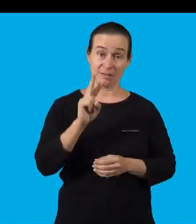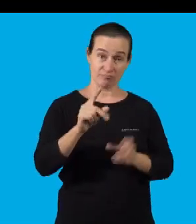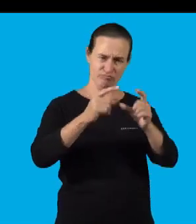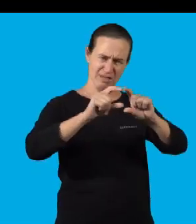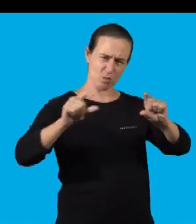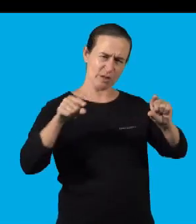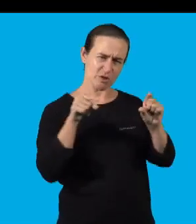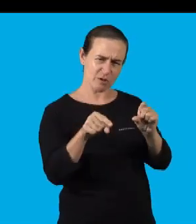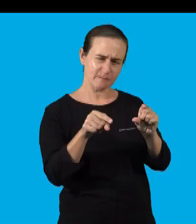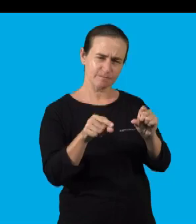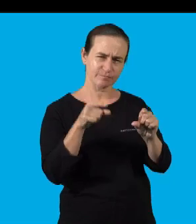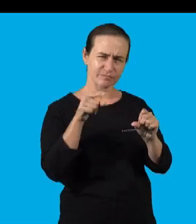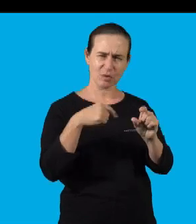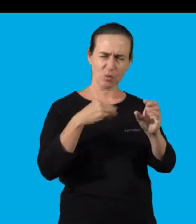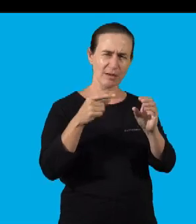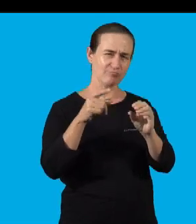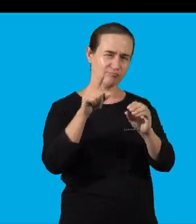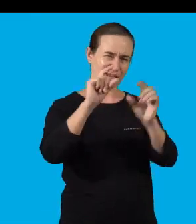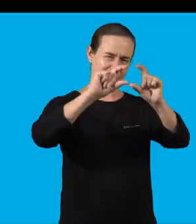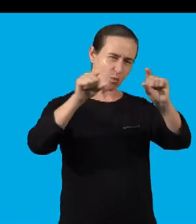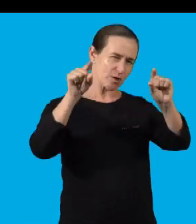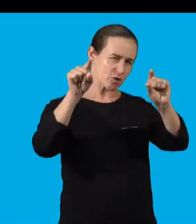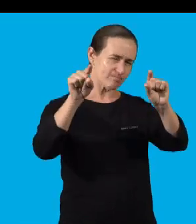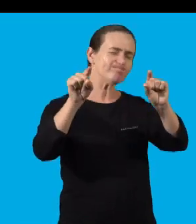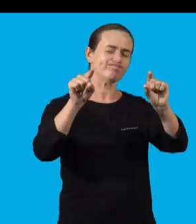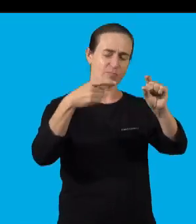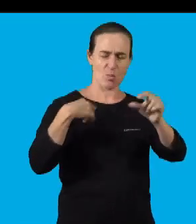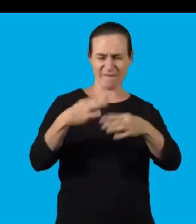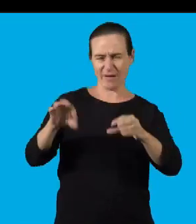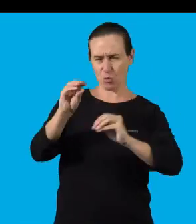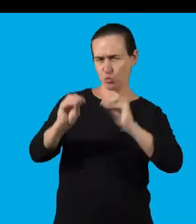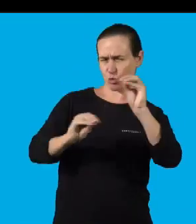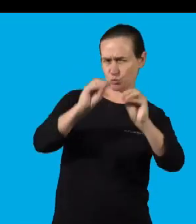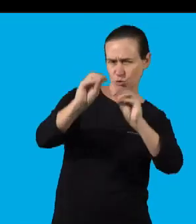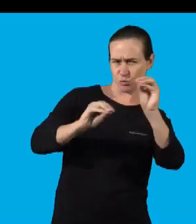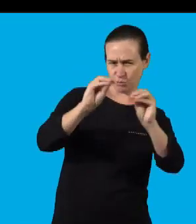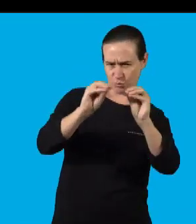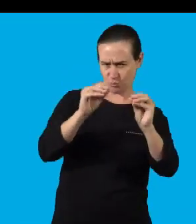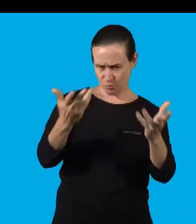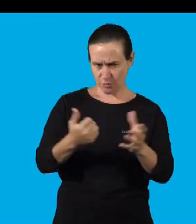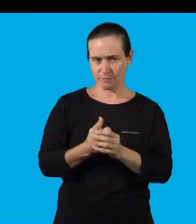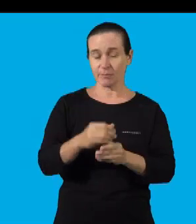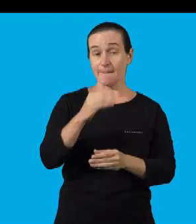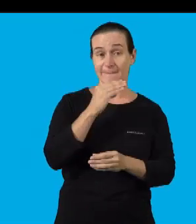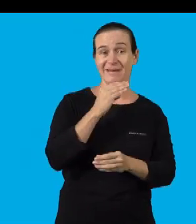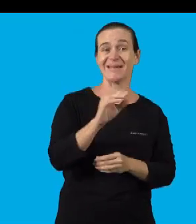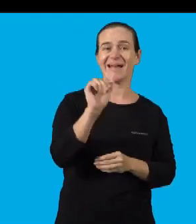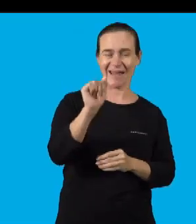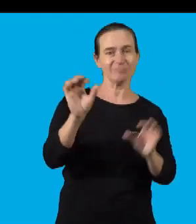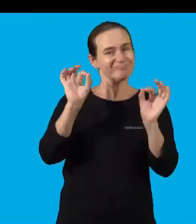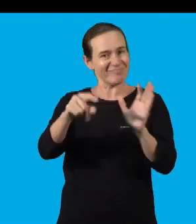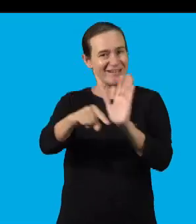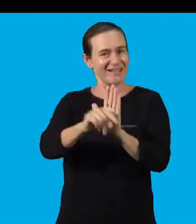look at our equation there, if we go and we substitute these values that we've calculated, we can see that our